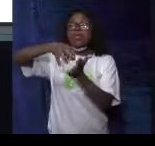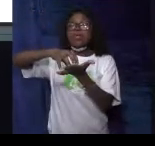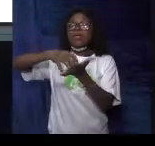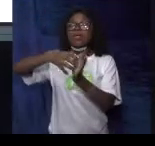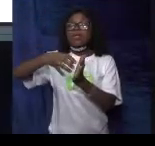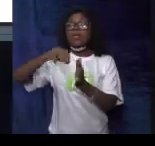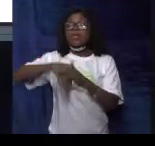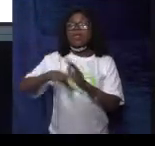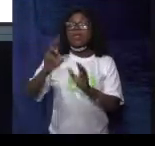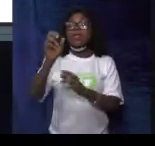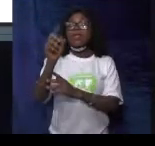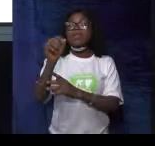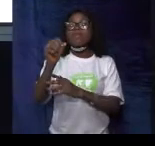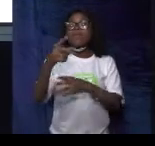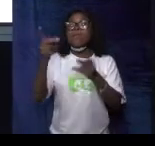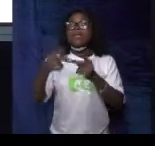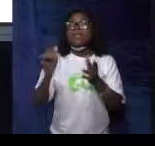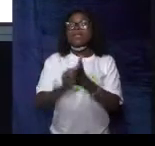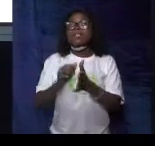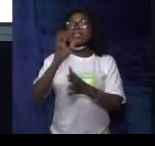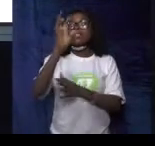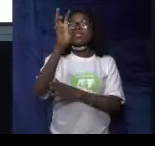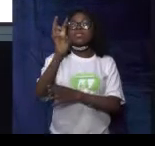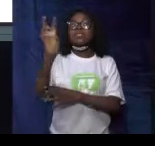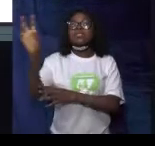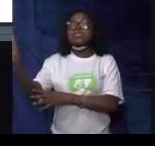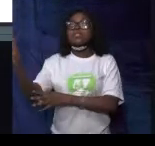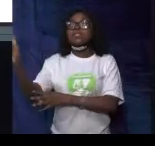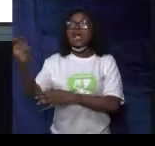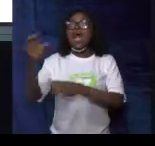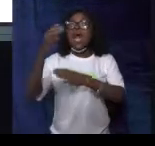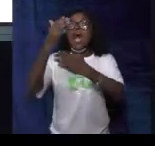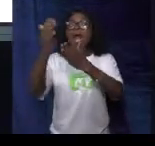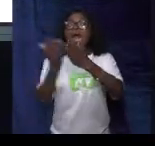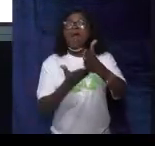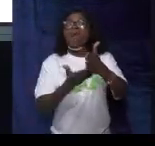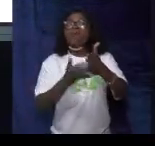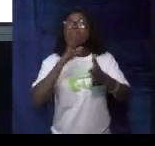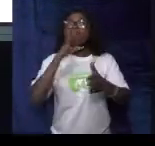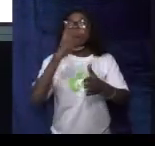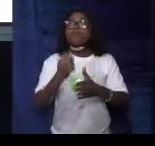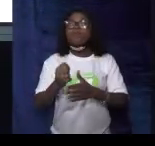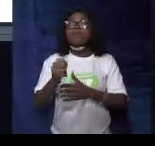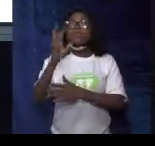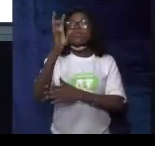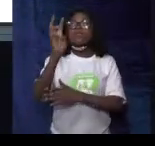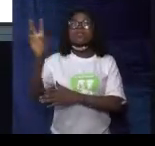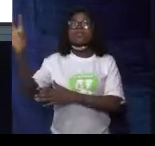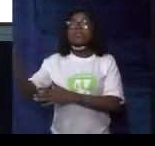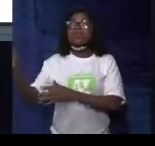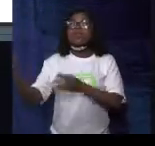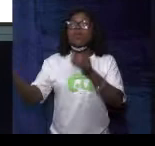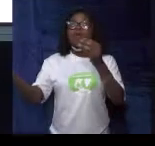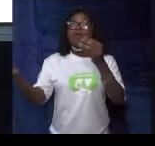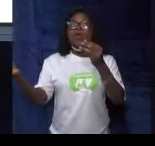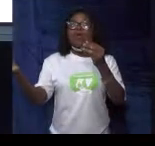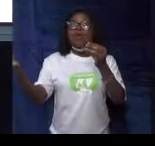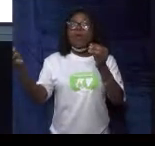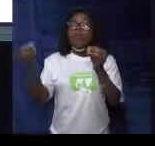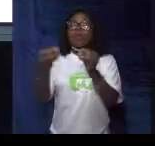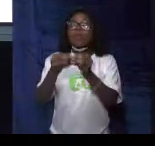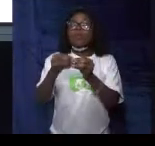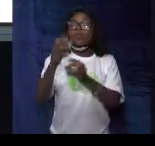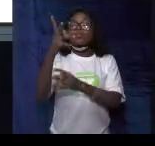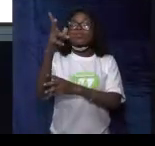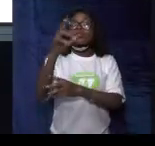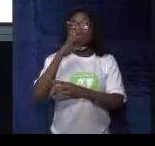One image means 6 cupcakes. 6 in 11 places, that is 66. Now half of that will be 3. 66 plus